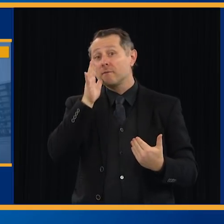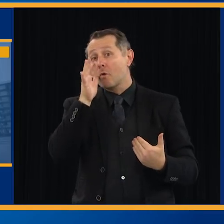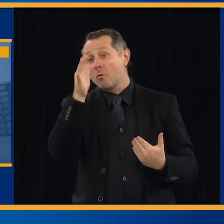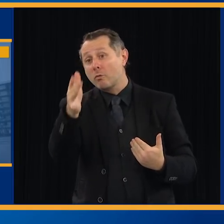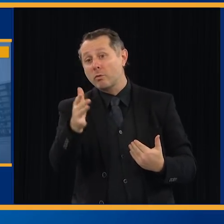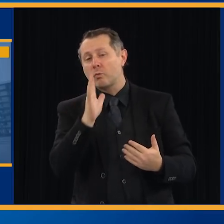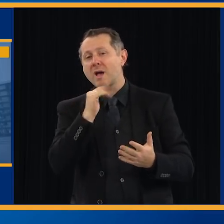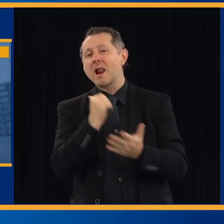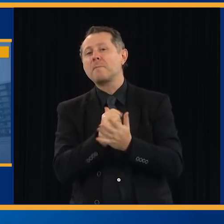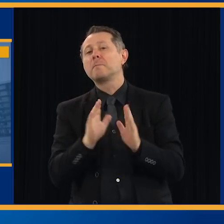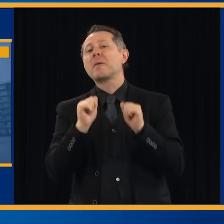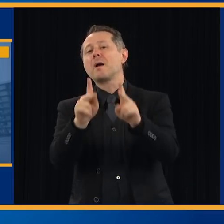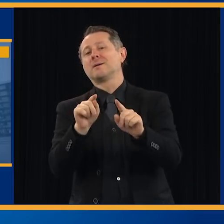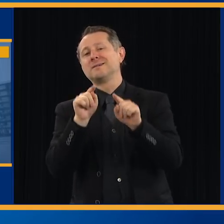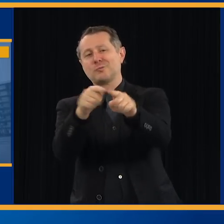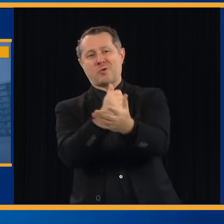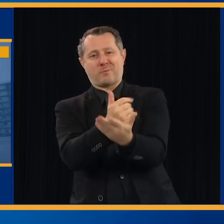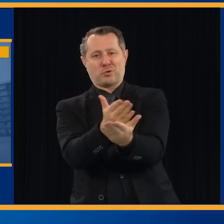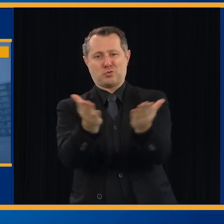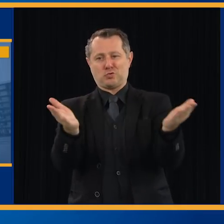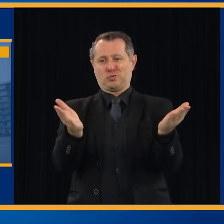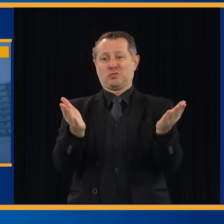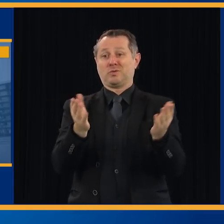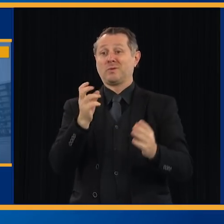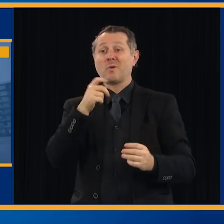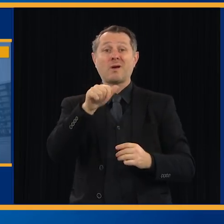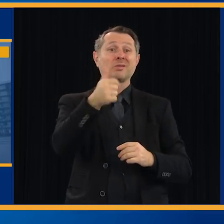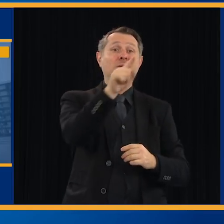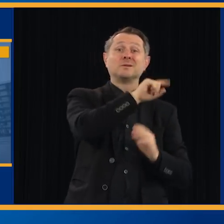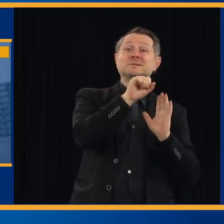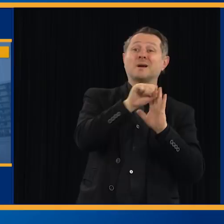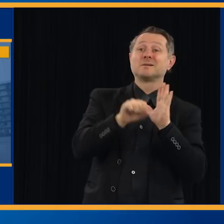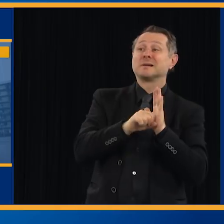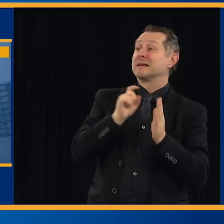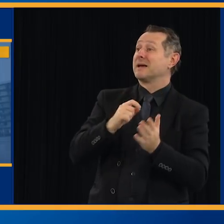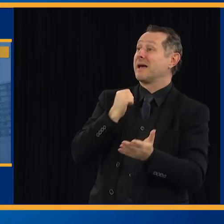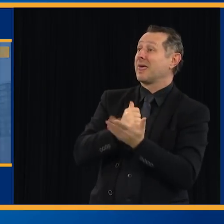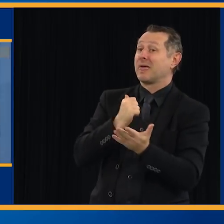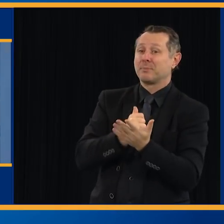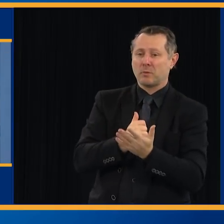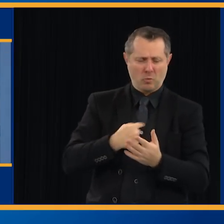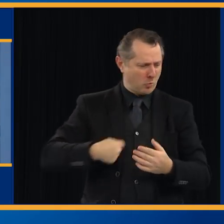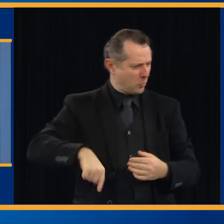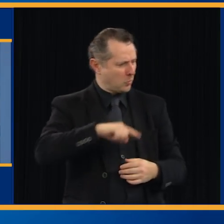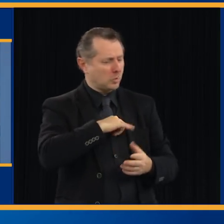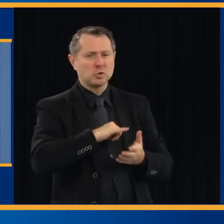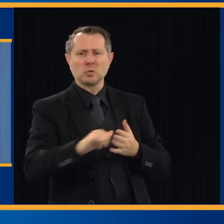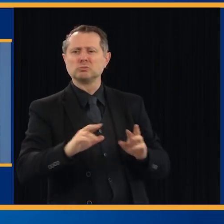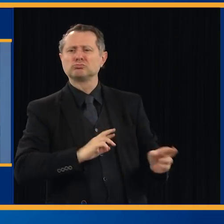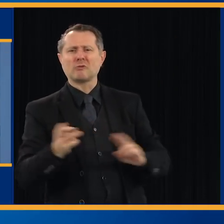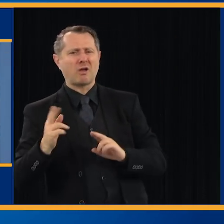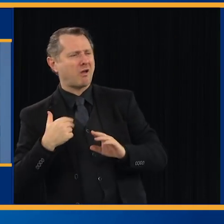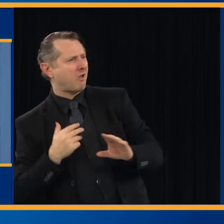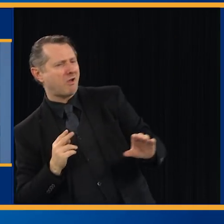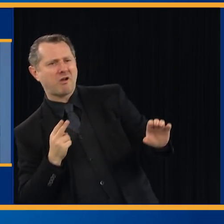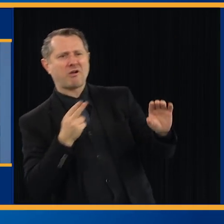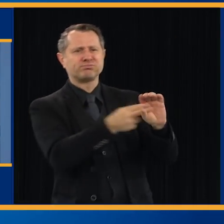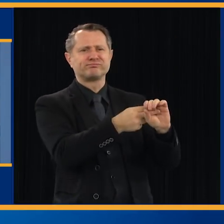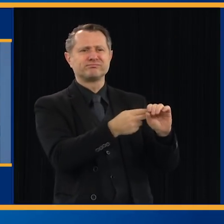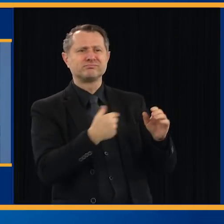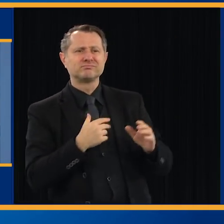help, and we will be there when you need us. And we will be there when anyone needs us.